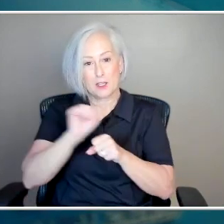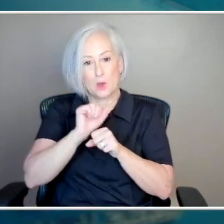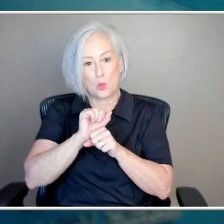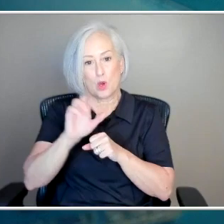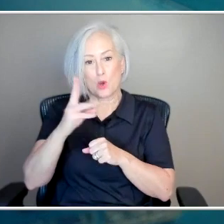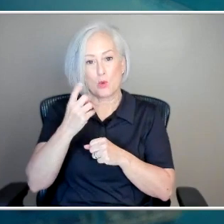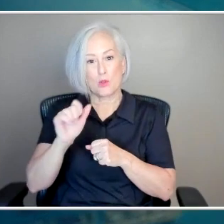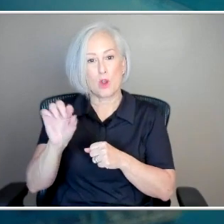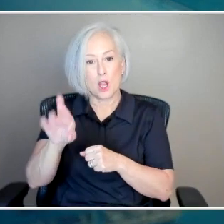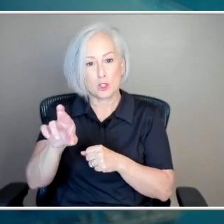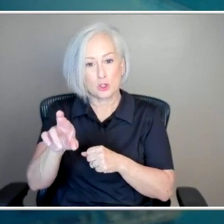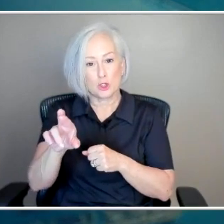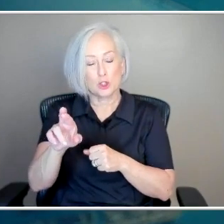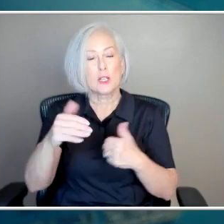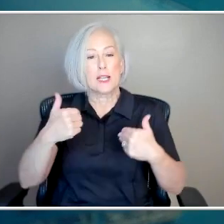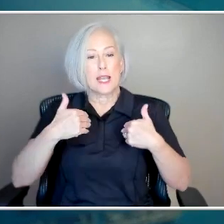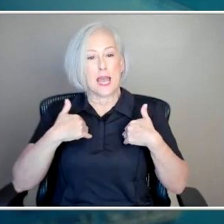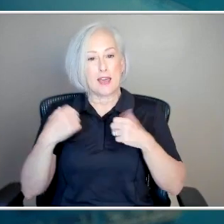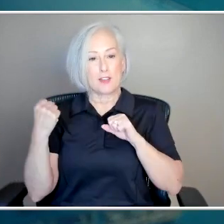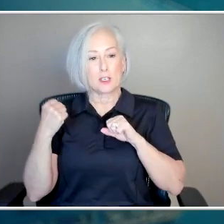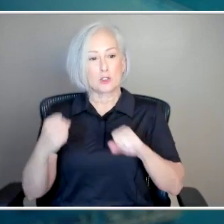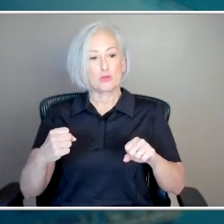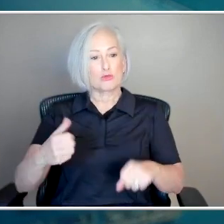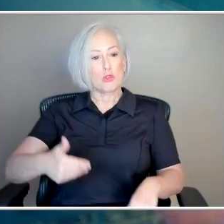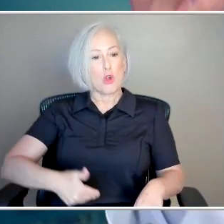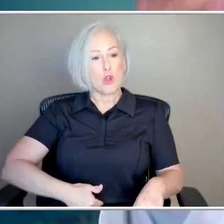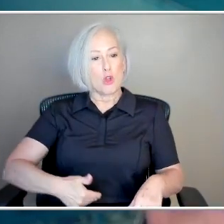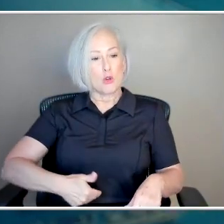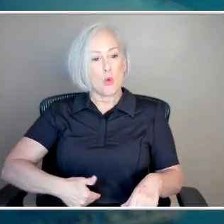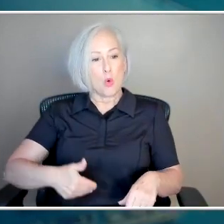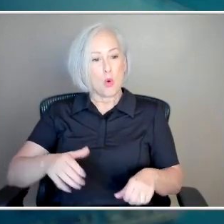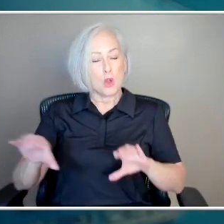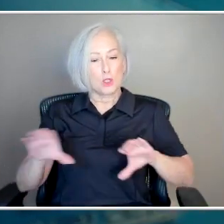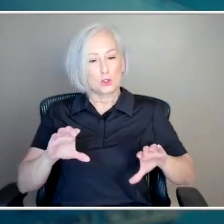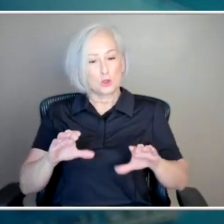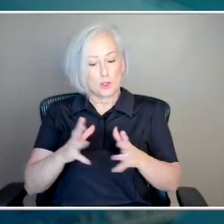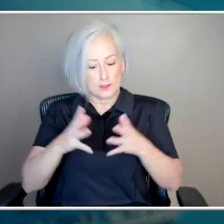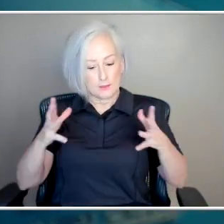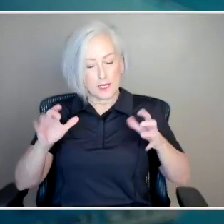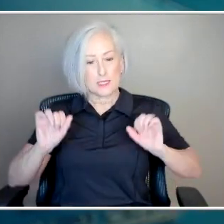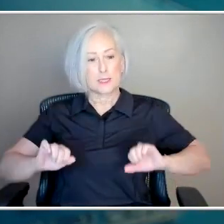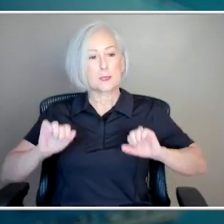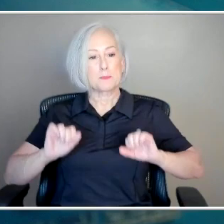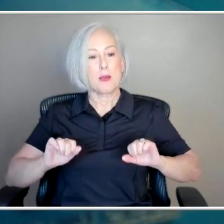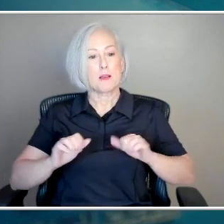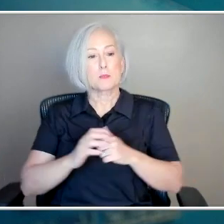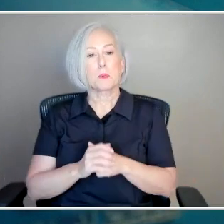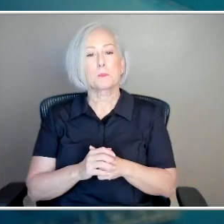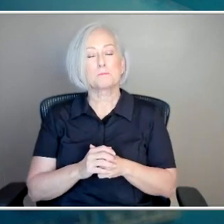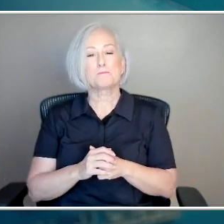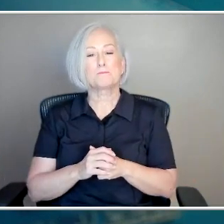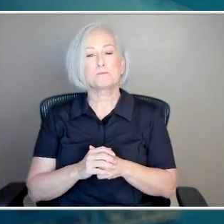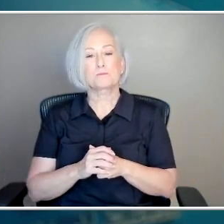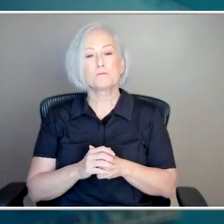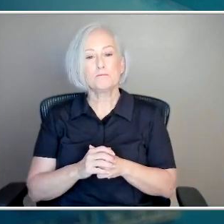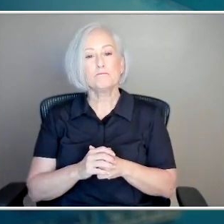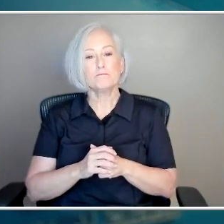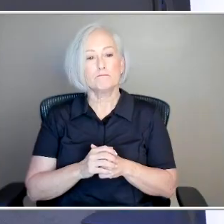core, and just doing as much injury prevention as Roger mentioned as possible, is how you do